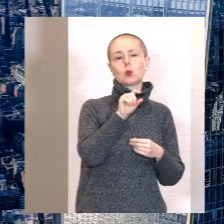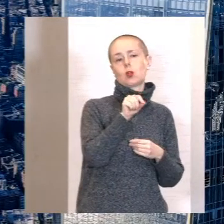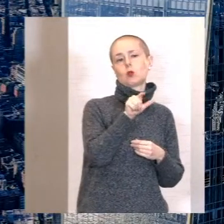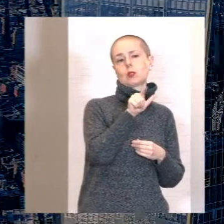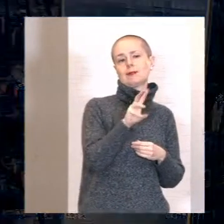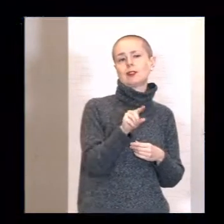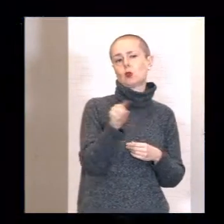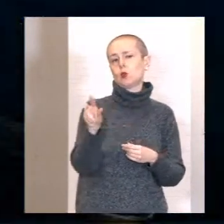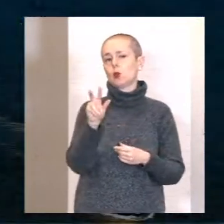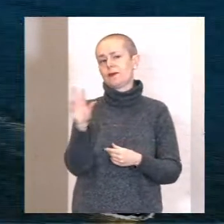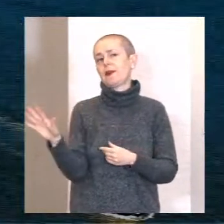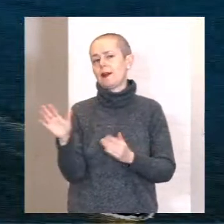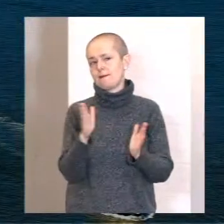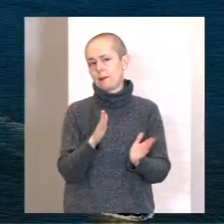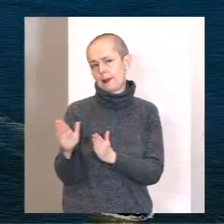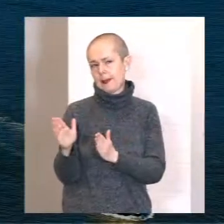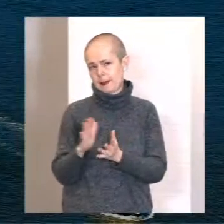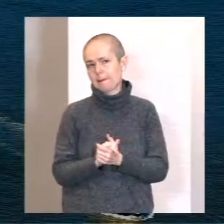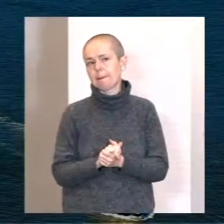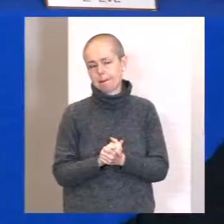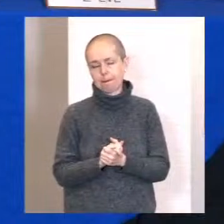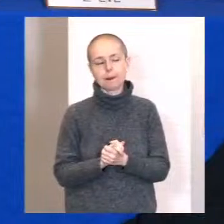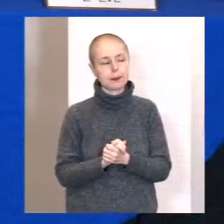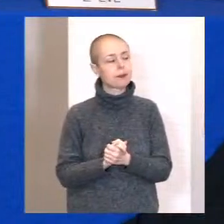2035 capital plan.